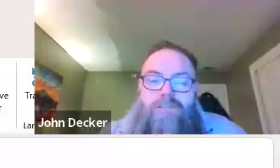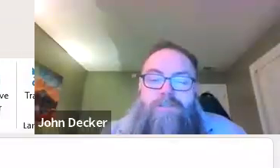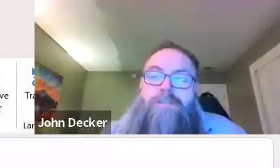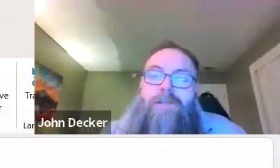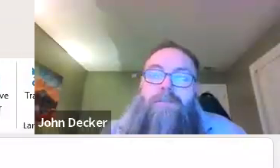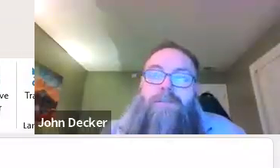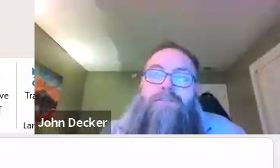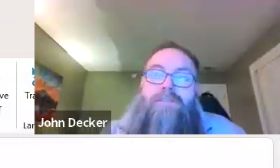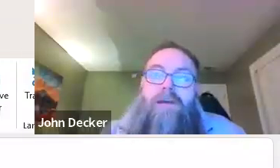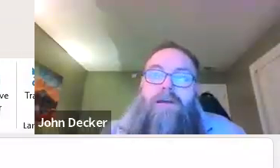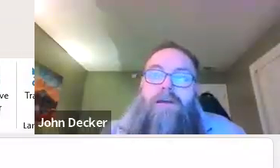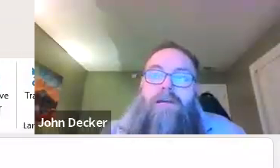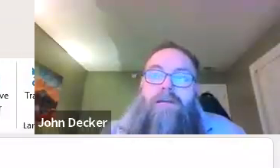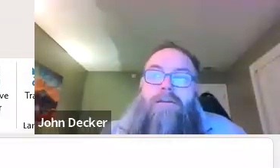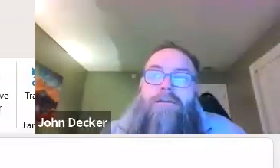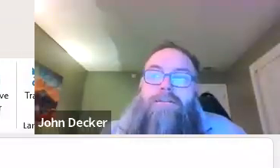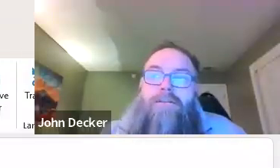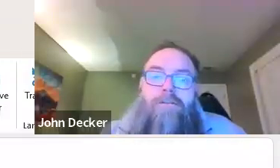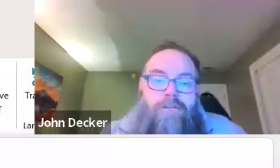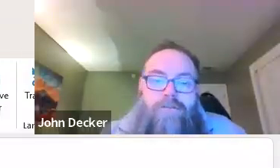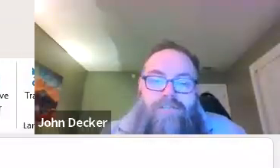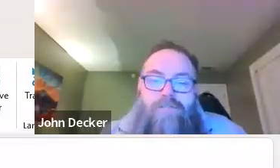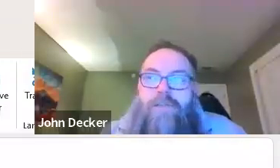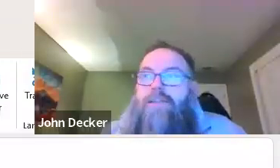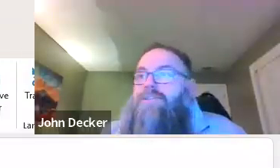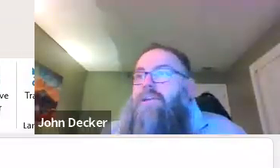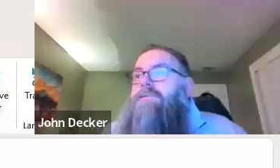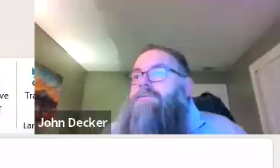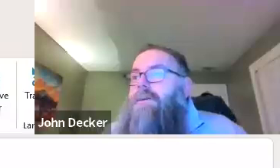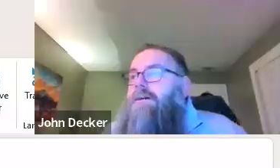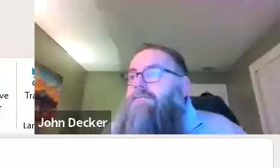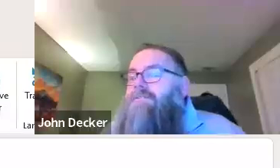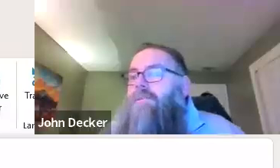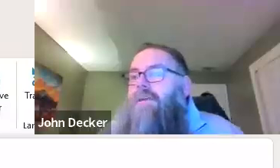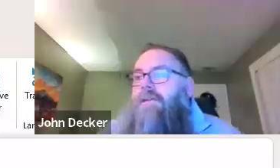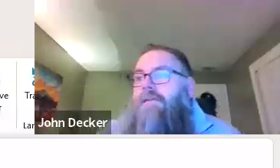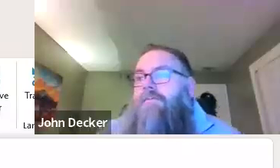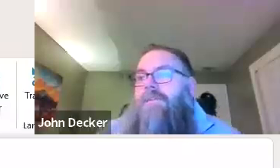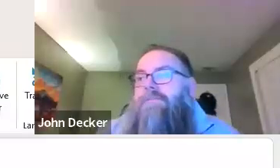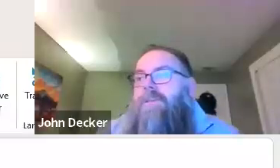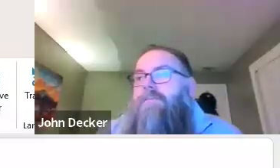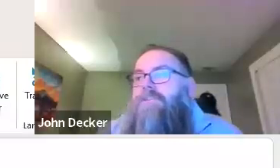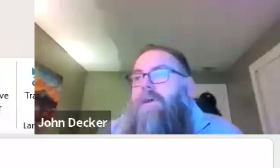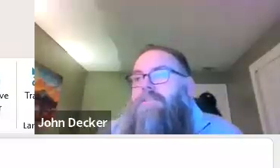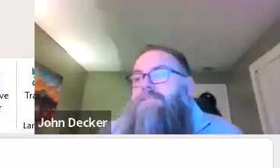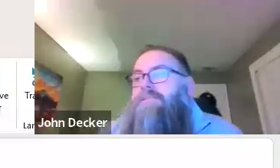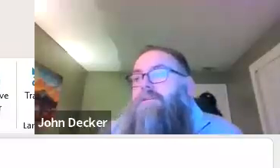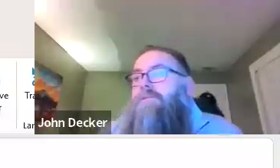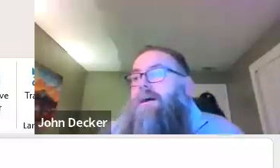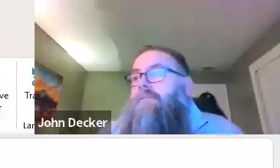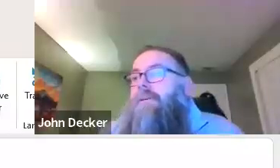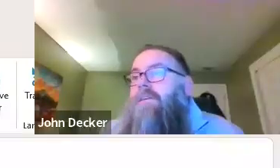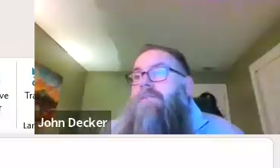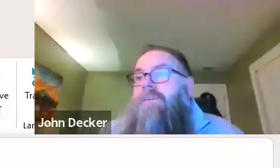vendorization regulation. And this is a new vendorization regulation, I guess, is the way they've done it via